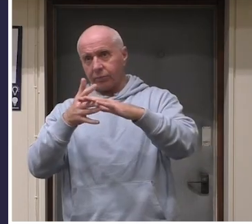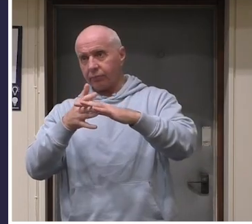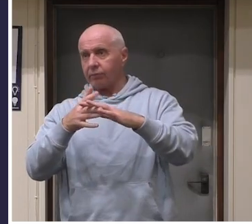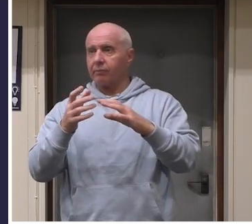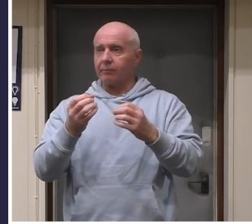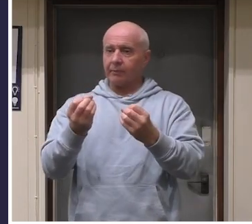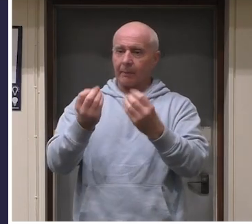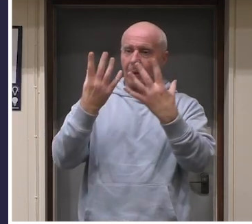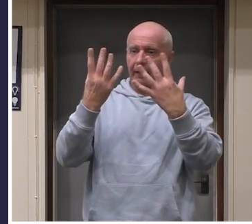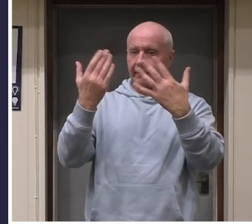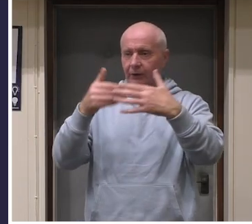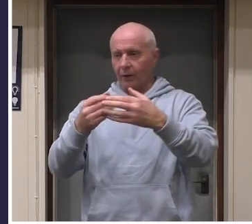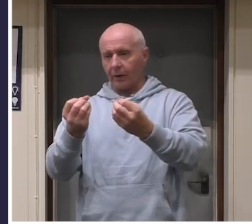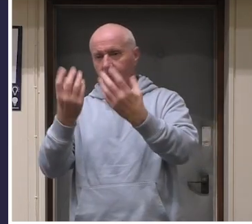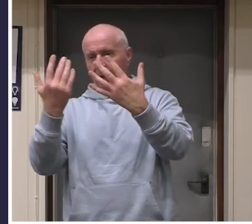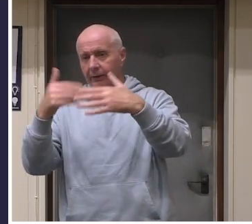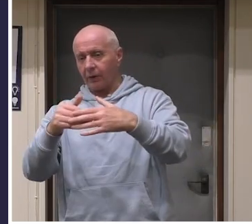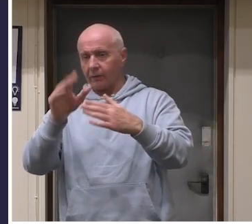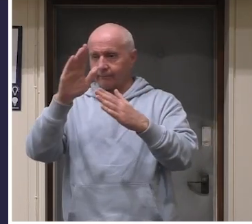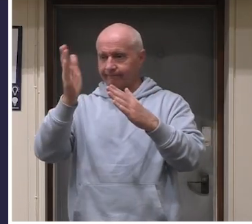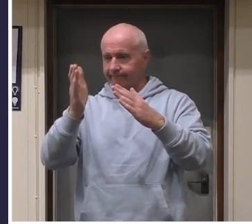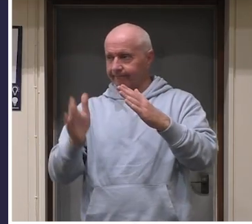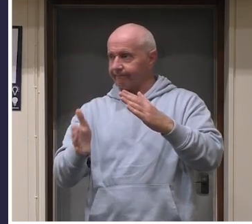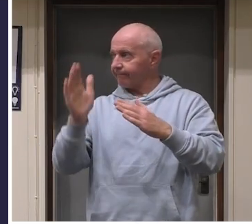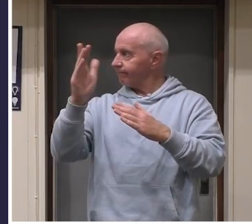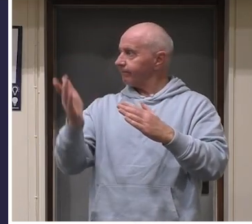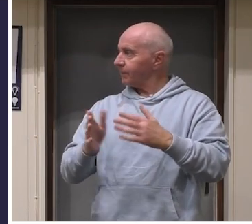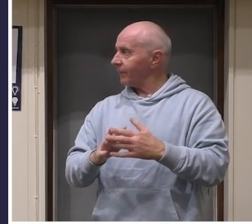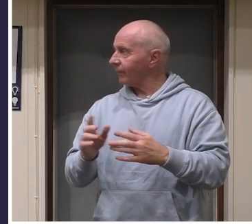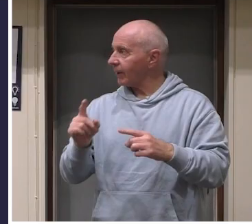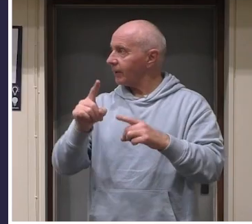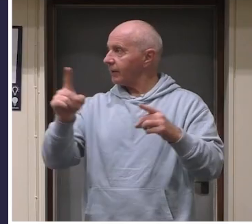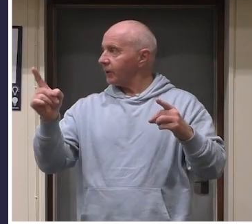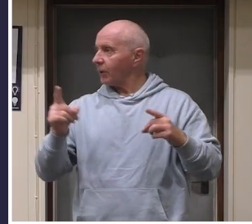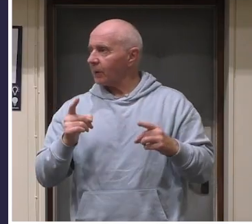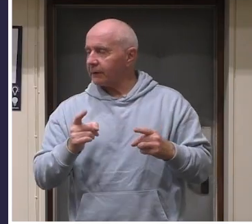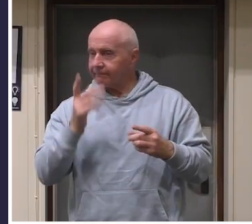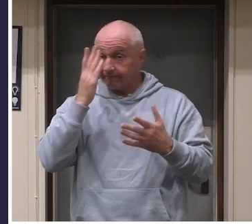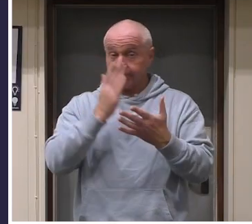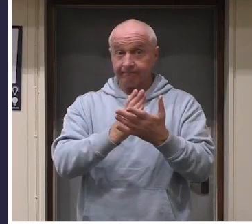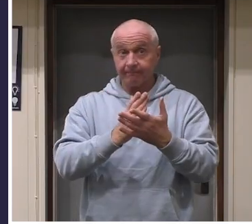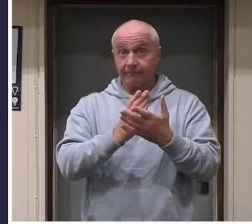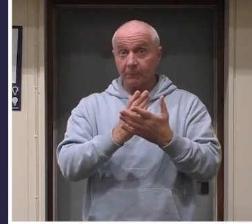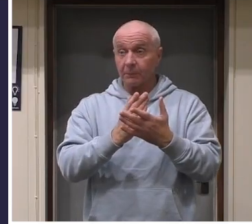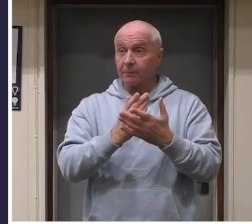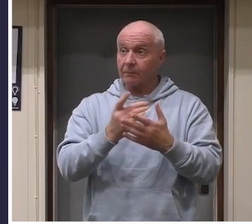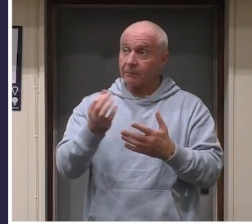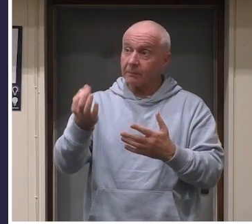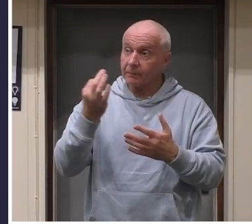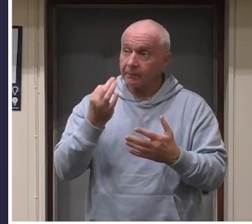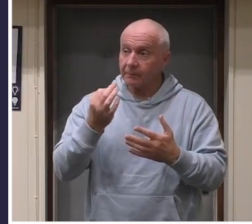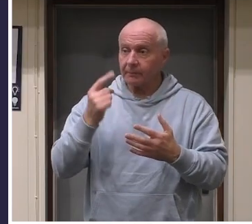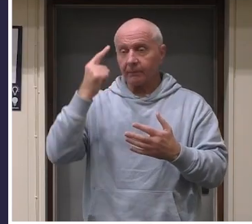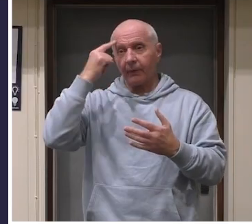fringes. Now you're vindicated or whatever. You're sure that this is the question you asked your